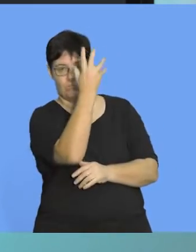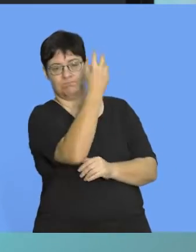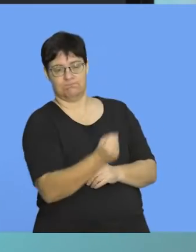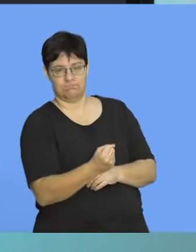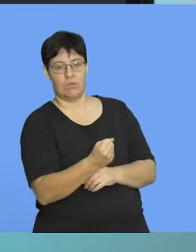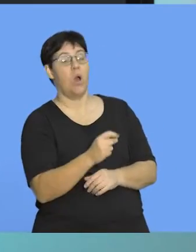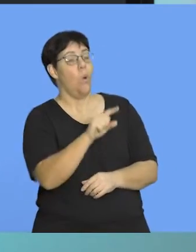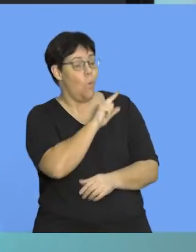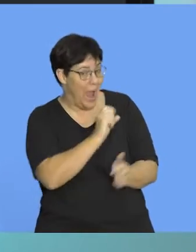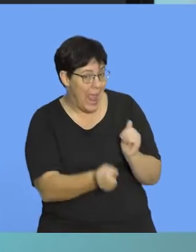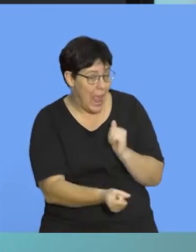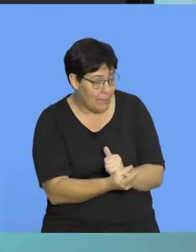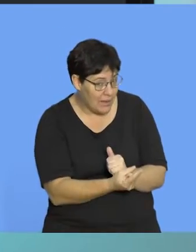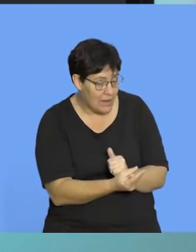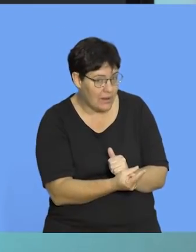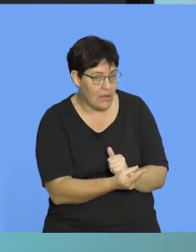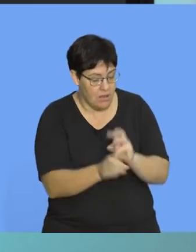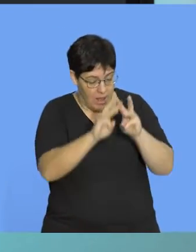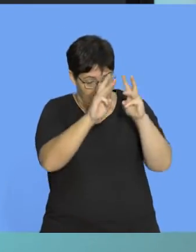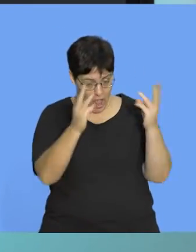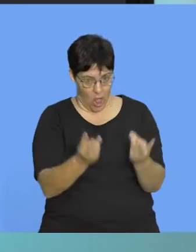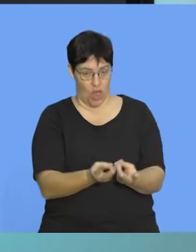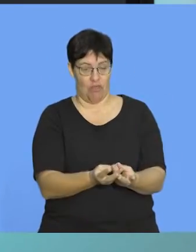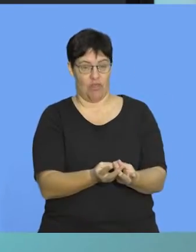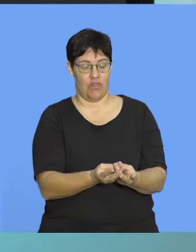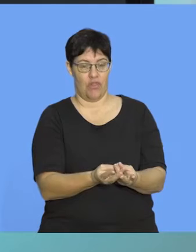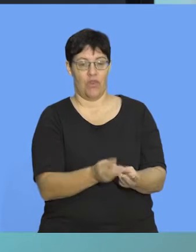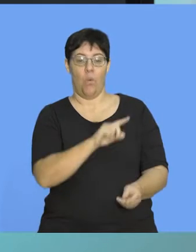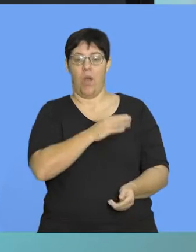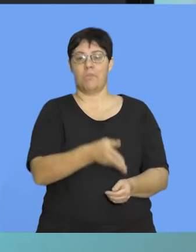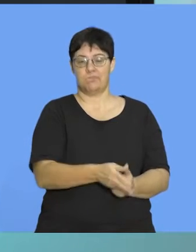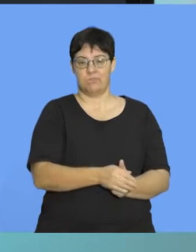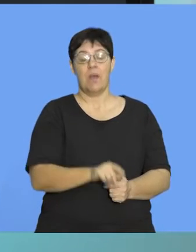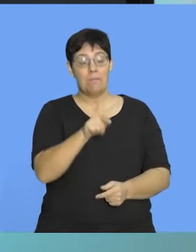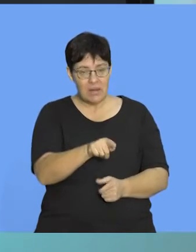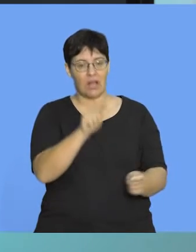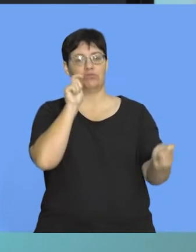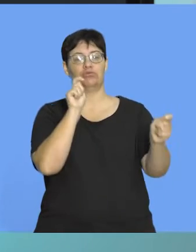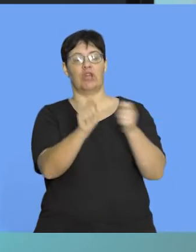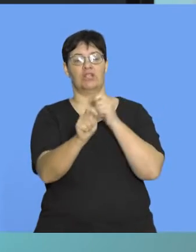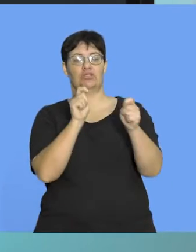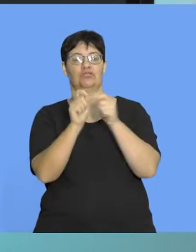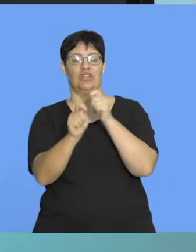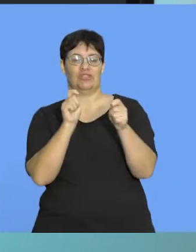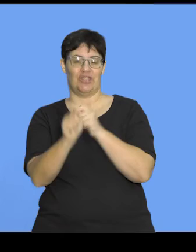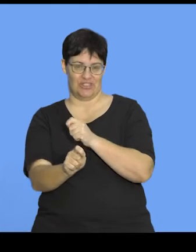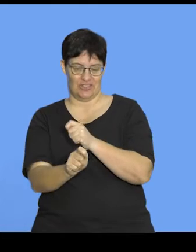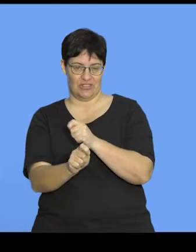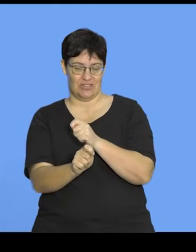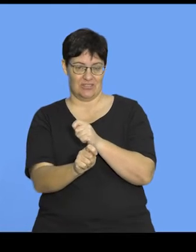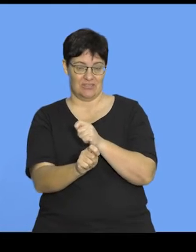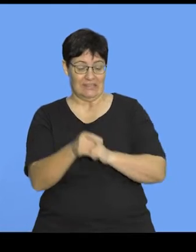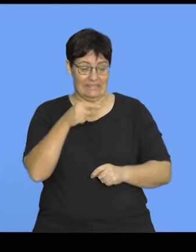a consequence of the planet we're on. So it changes. It's